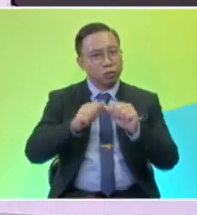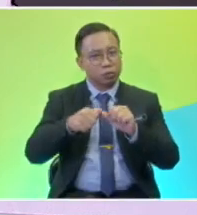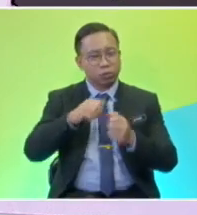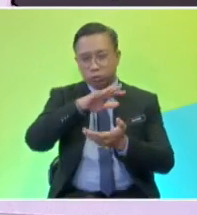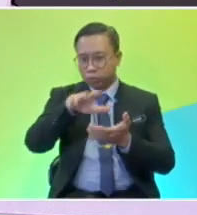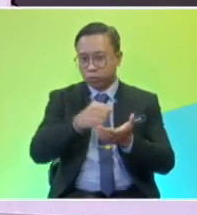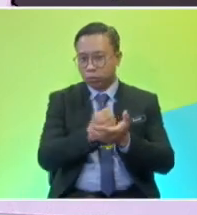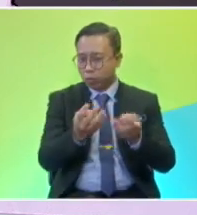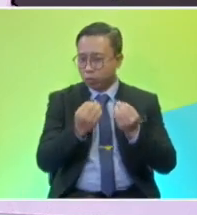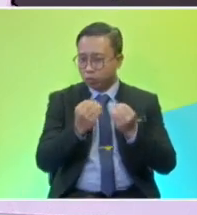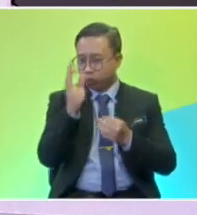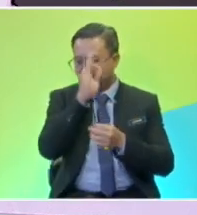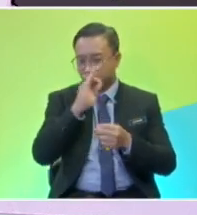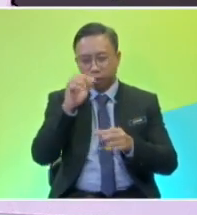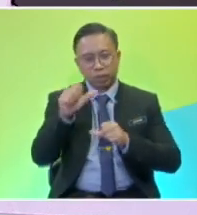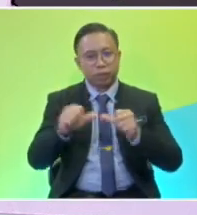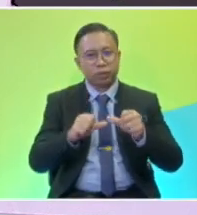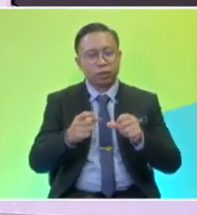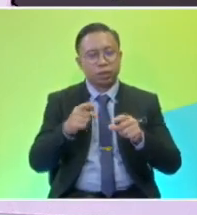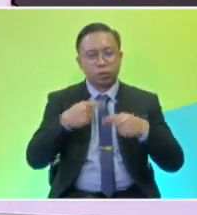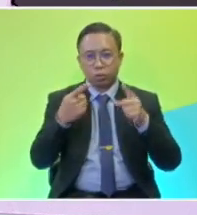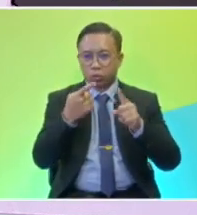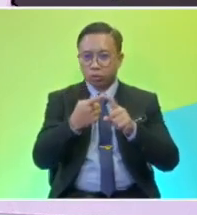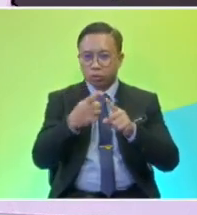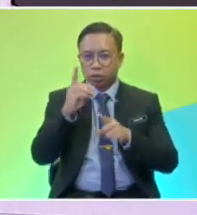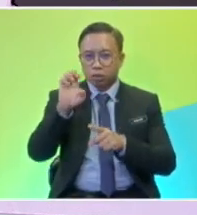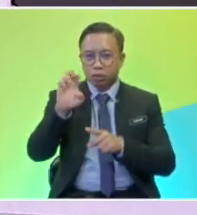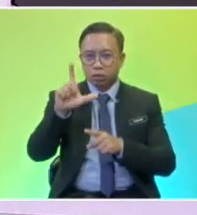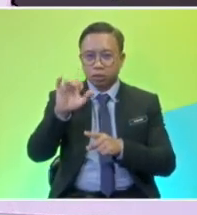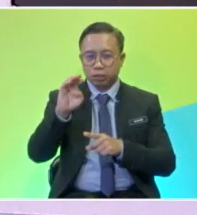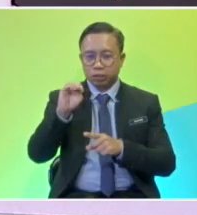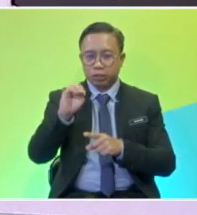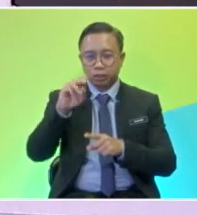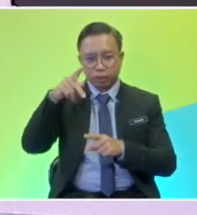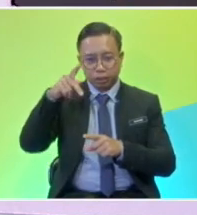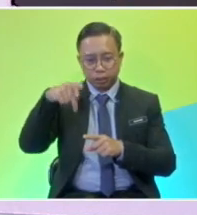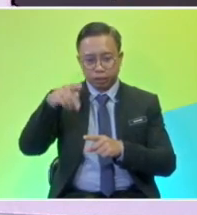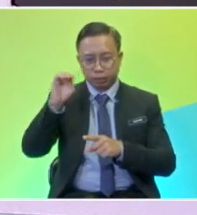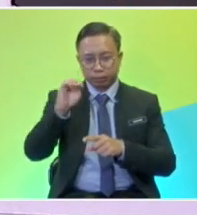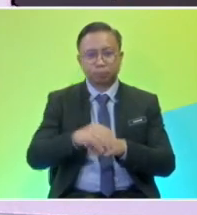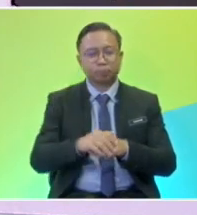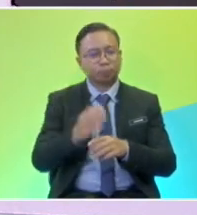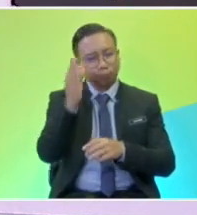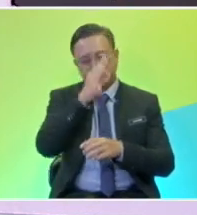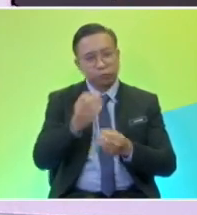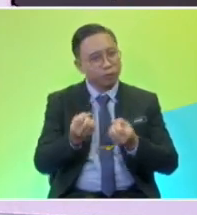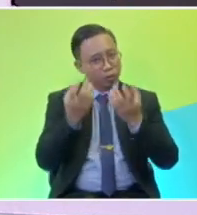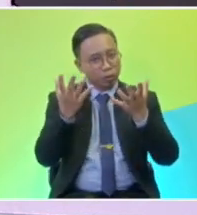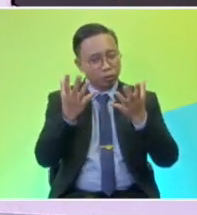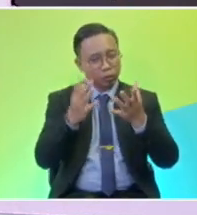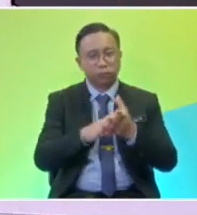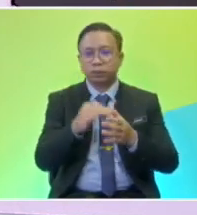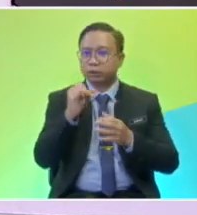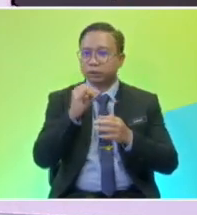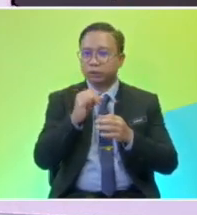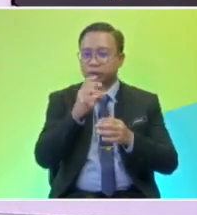you all want to find any activities, just go to the Delima KPM website. Okay, you will find more activities regarding this